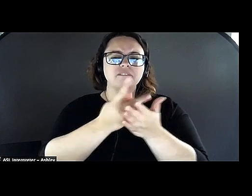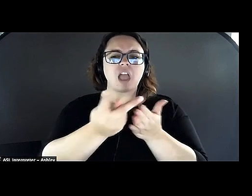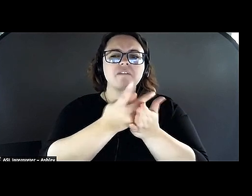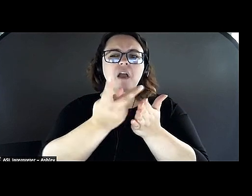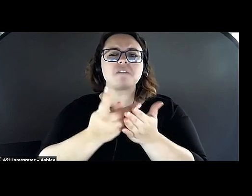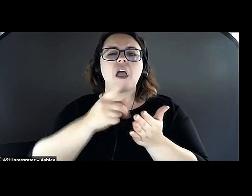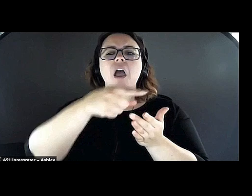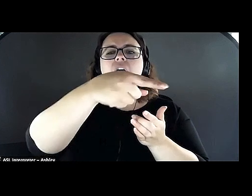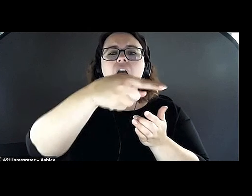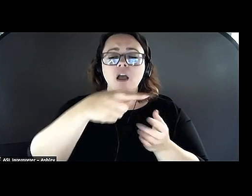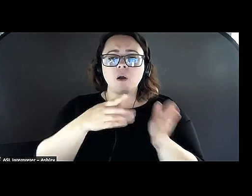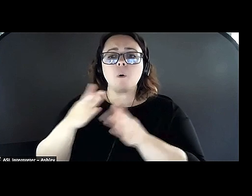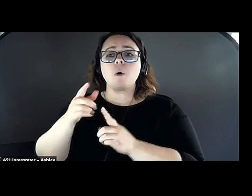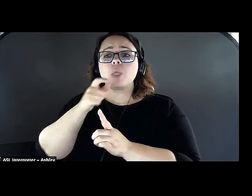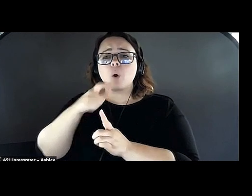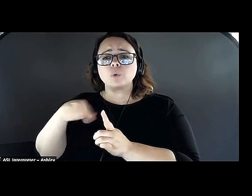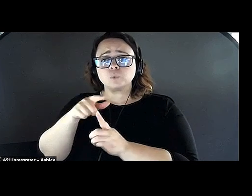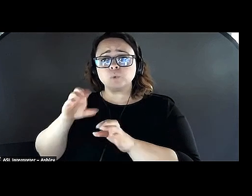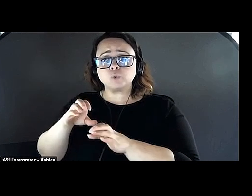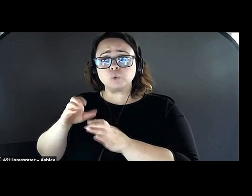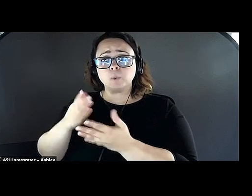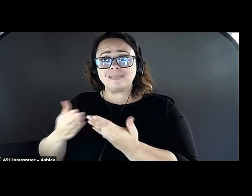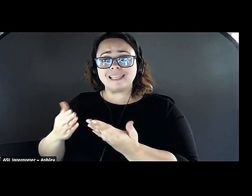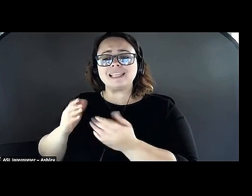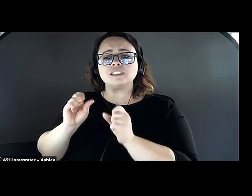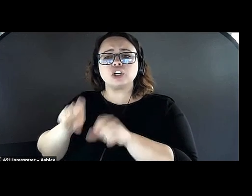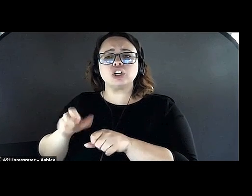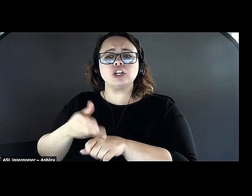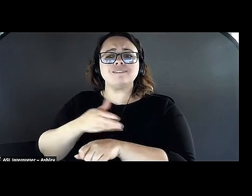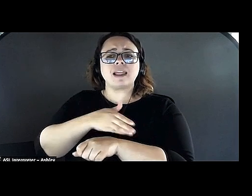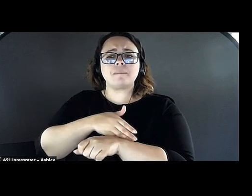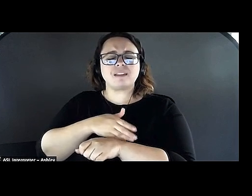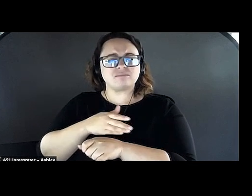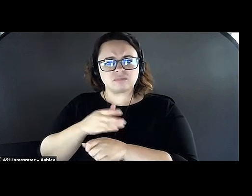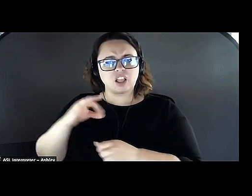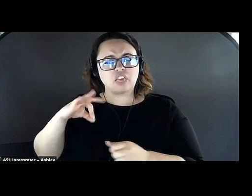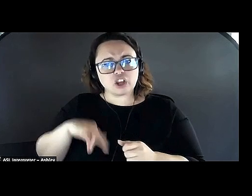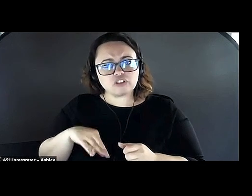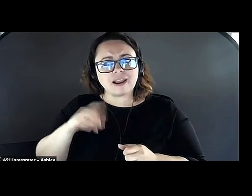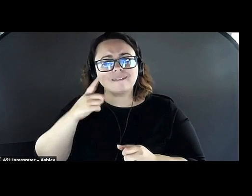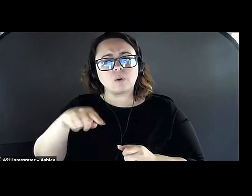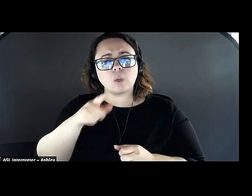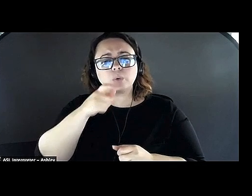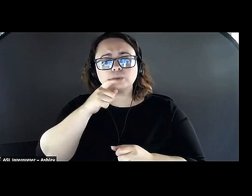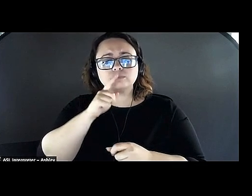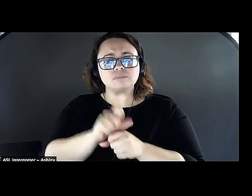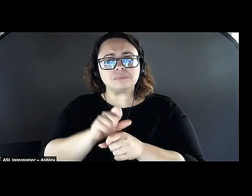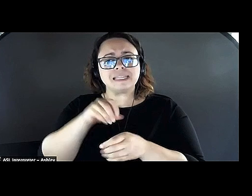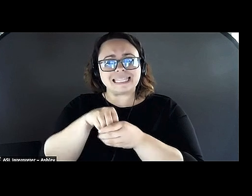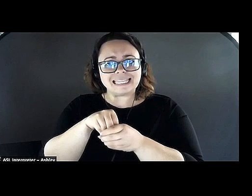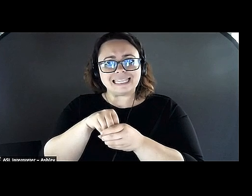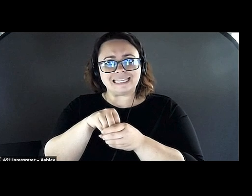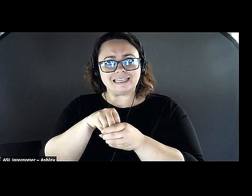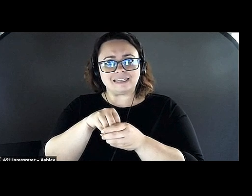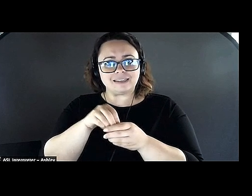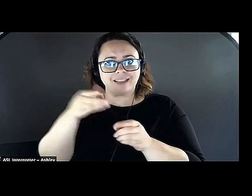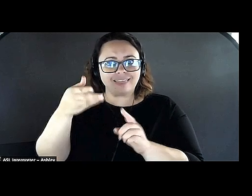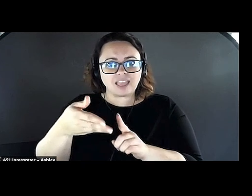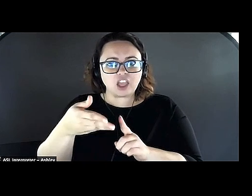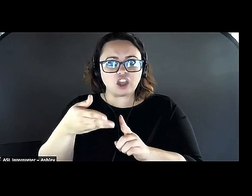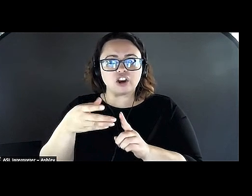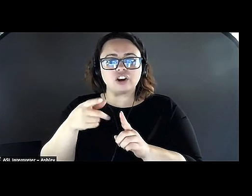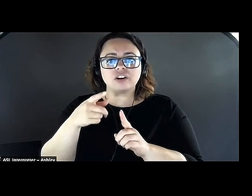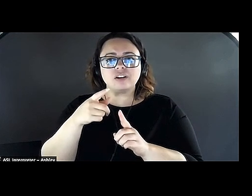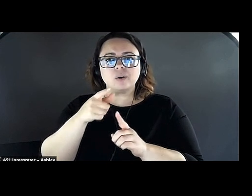doer of the deeds could have done them better. The credit belongs to those who are actually in the arena, whose face